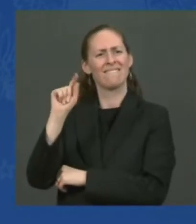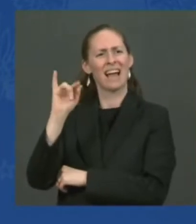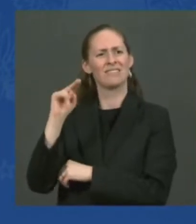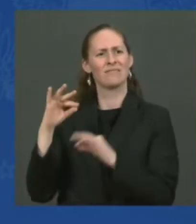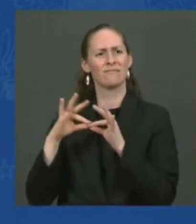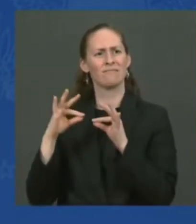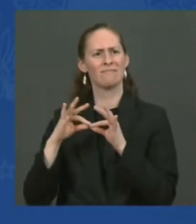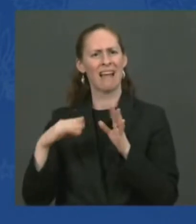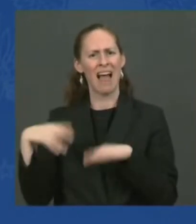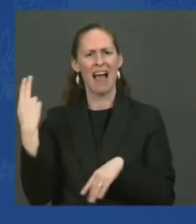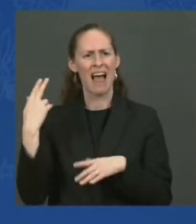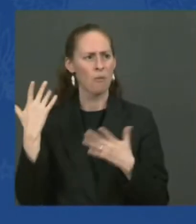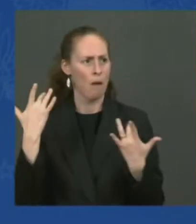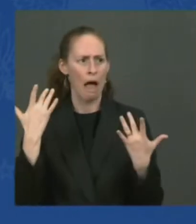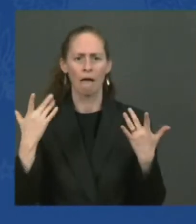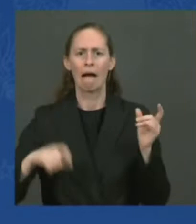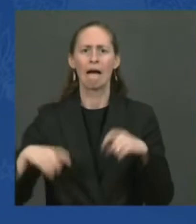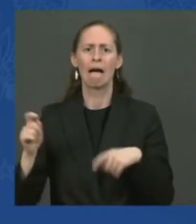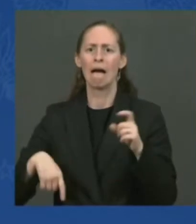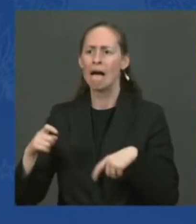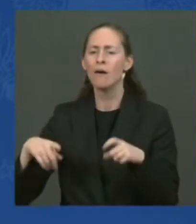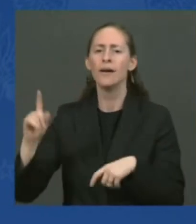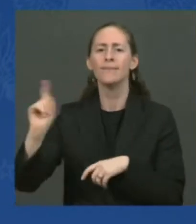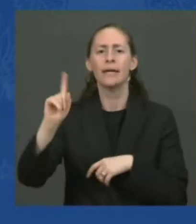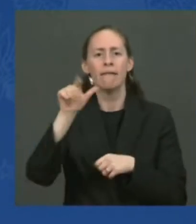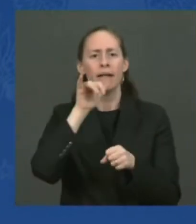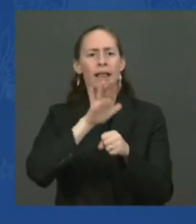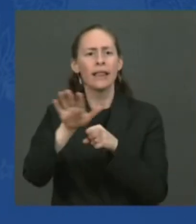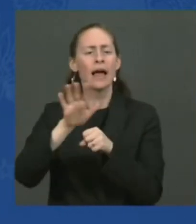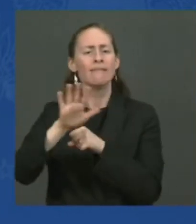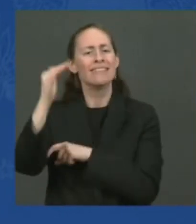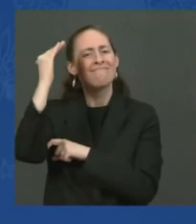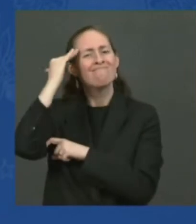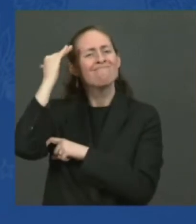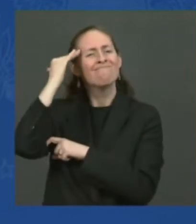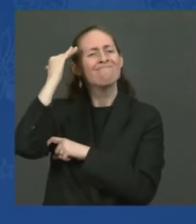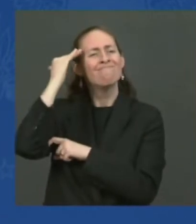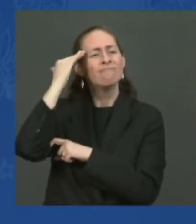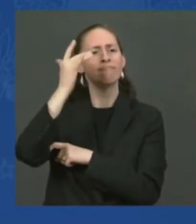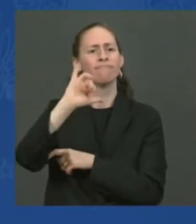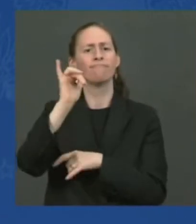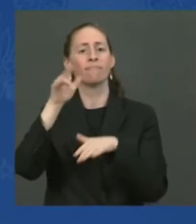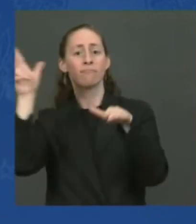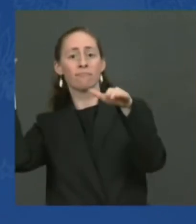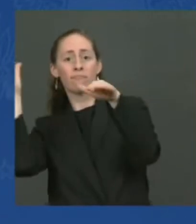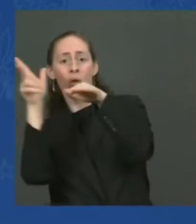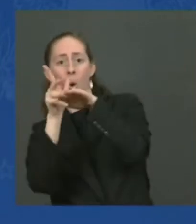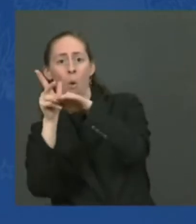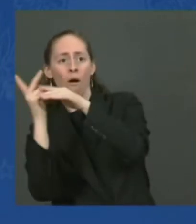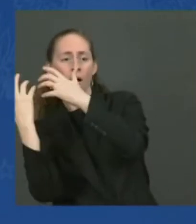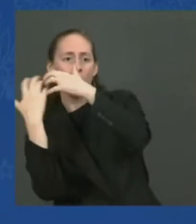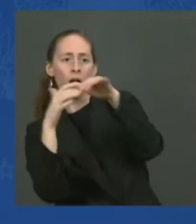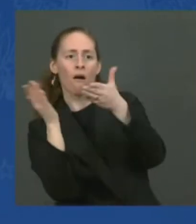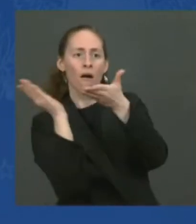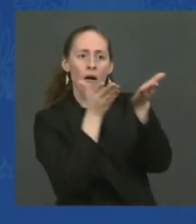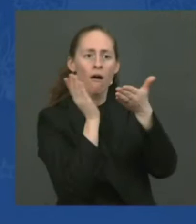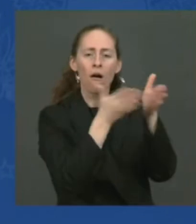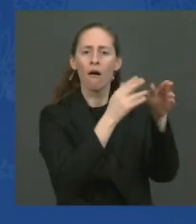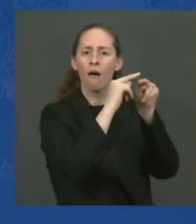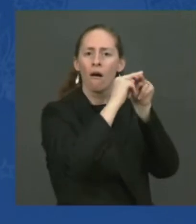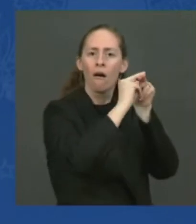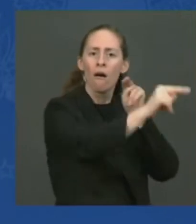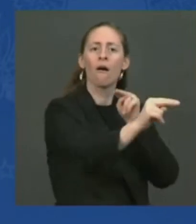funding stimulus spending that adds to the demand side, but ports and freight rail and roads and bridges and other assets that will help on the supply